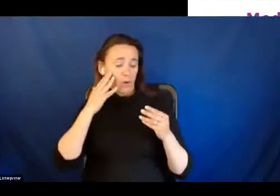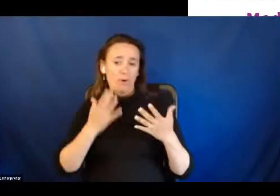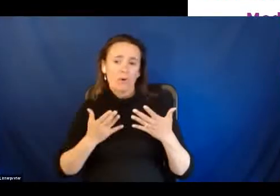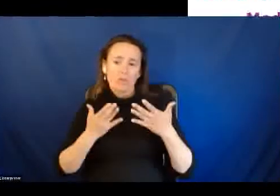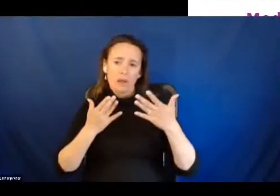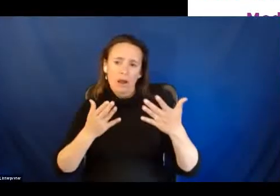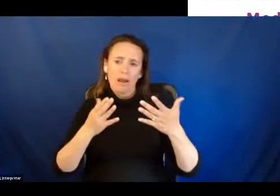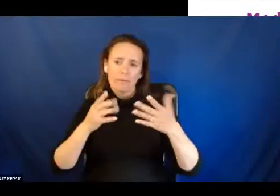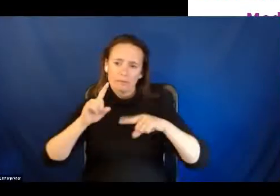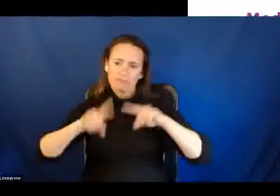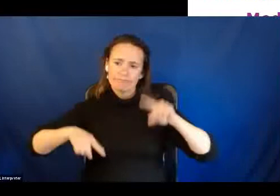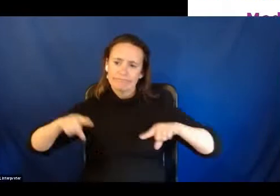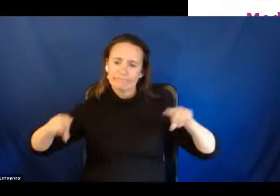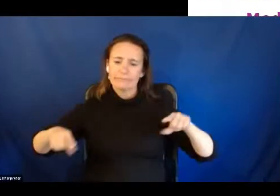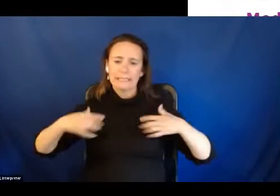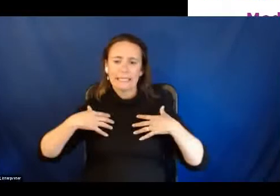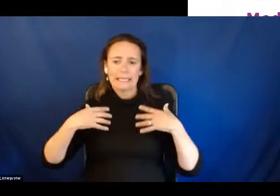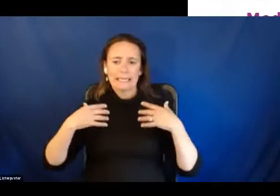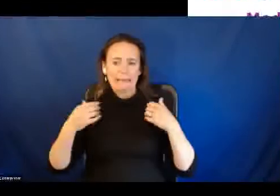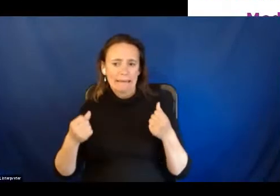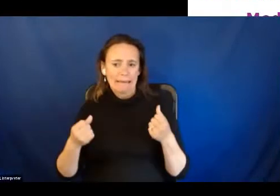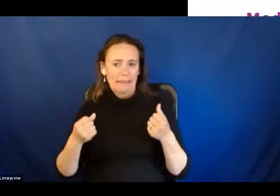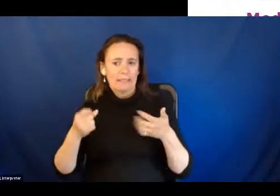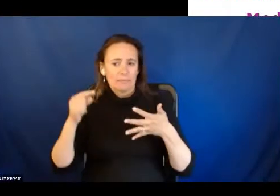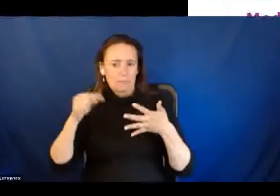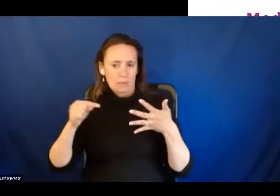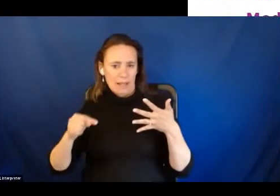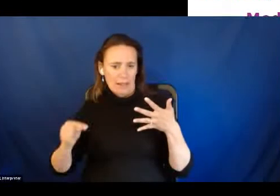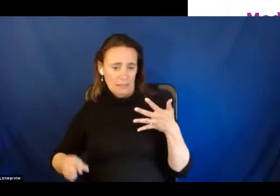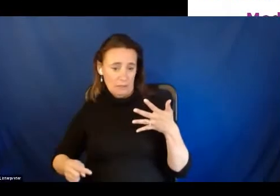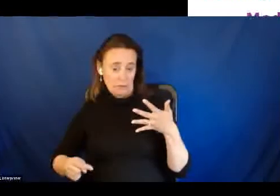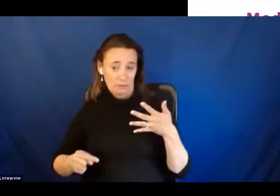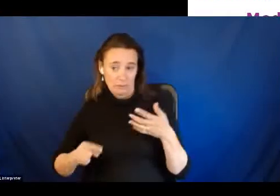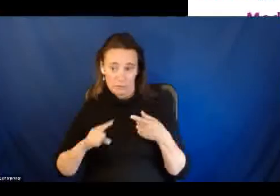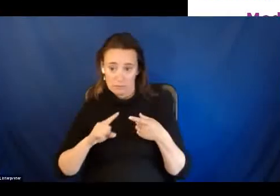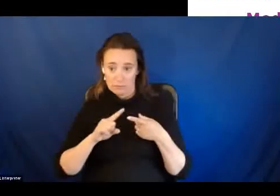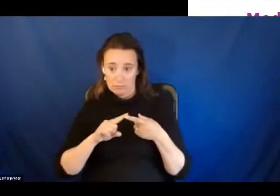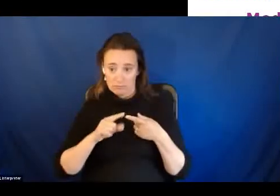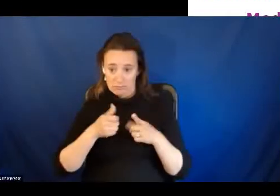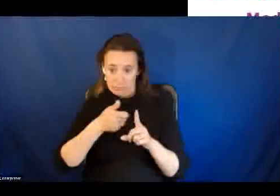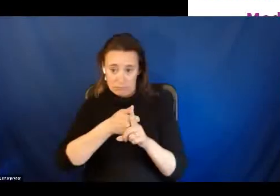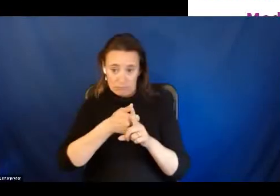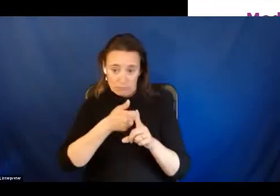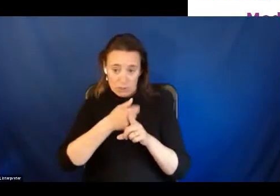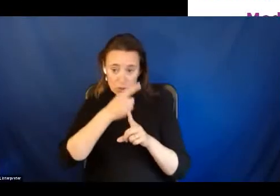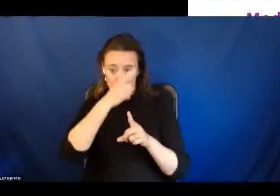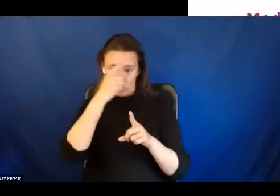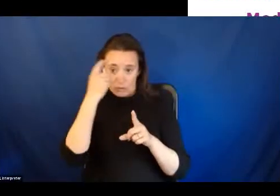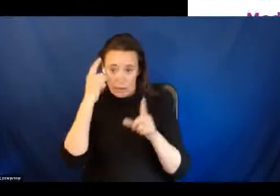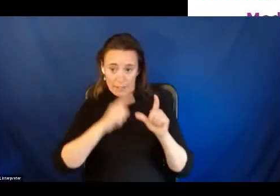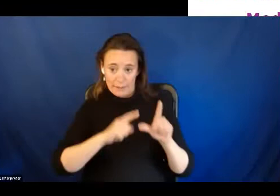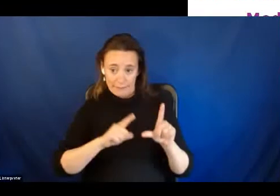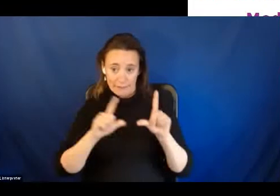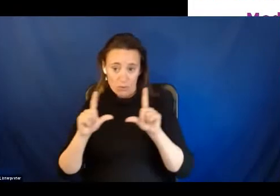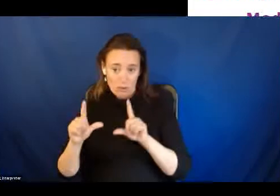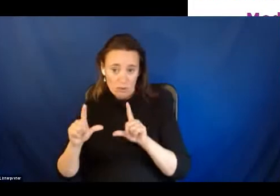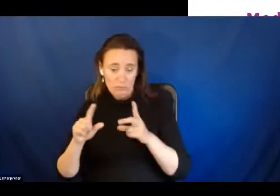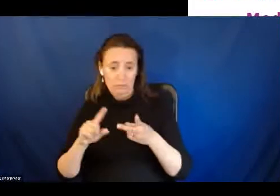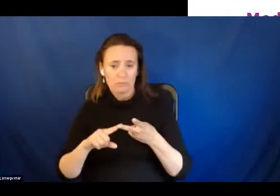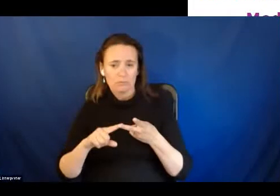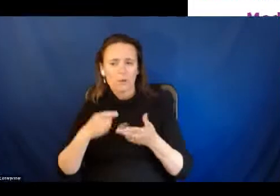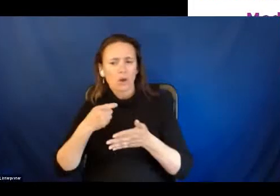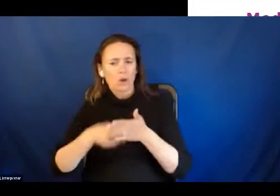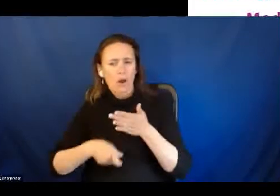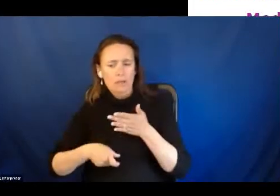healing modalities? Are they trauma informed? How much do they cost? Is